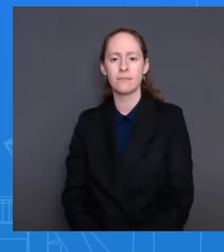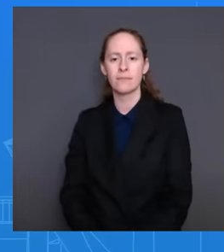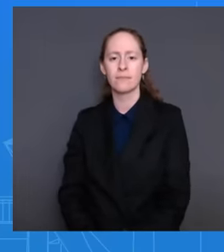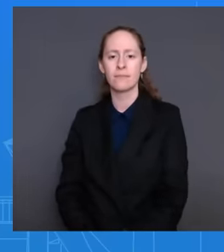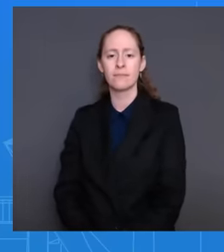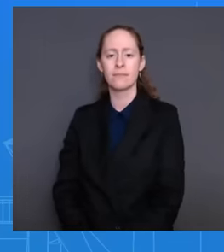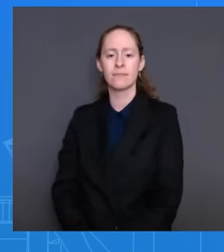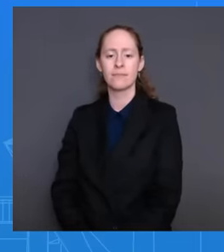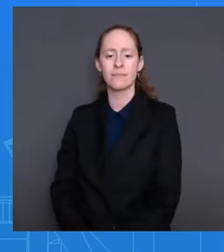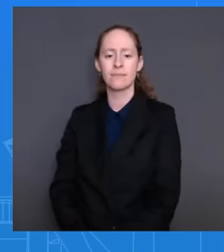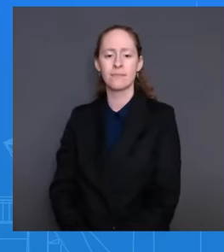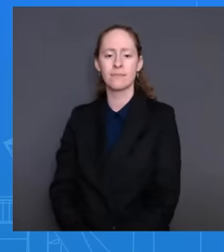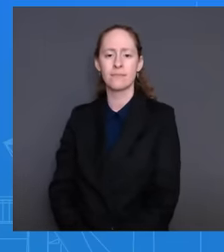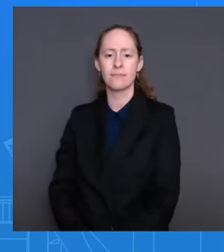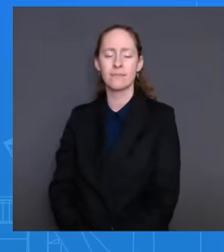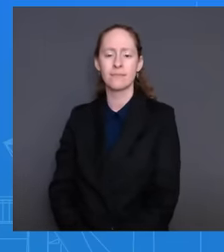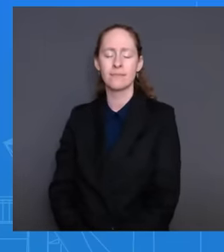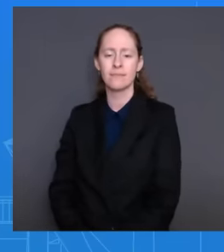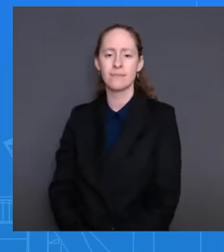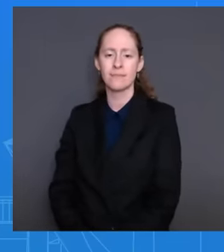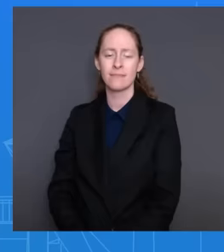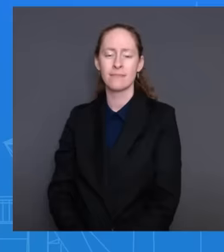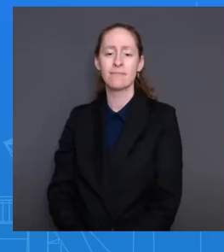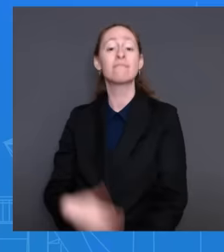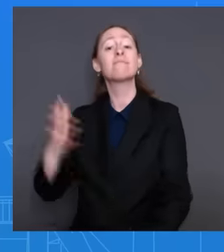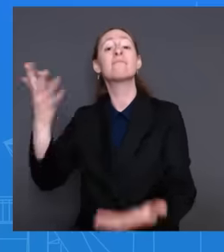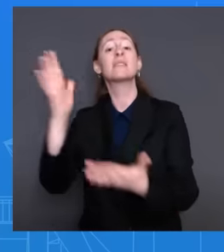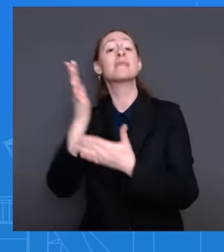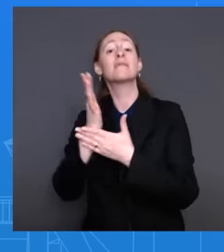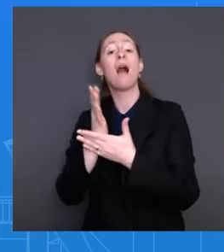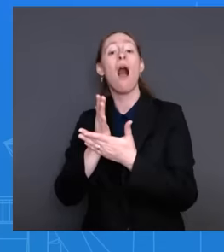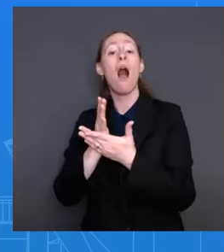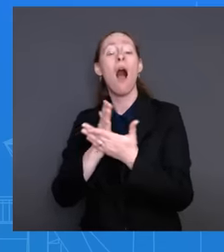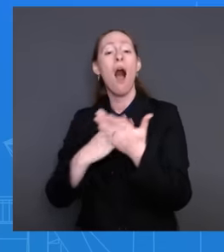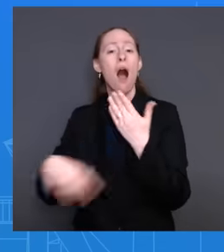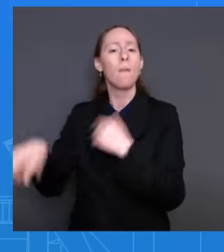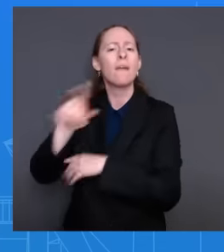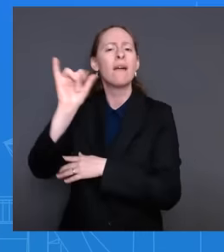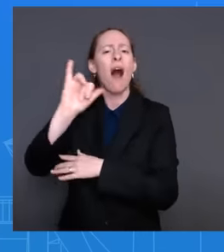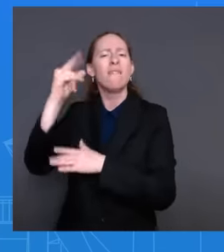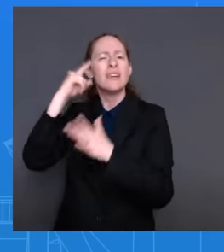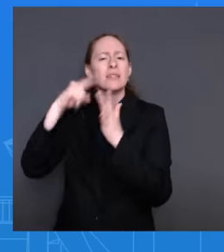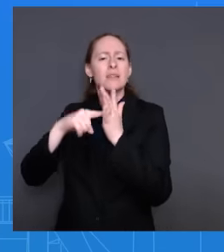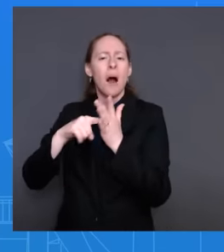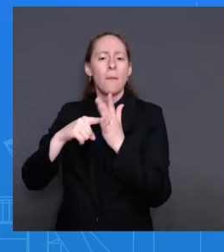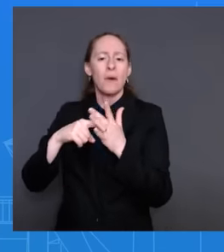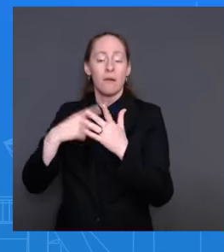repayment. So today there is a moratorium on repayment of student loans, and so